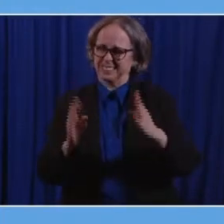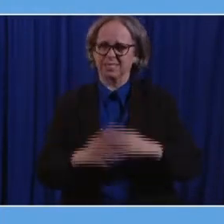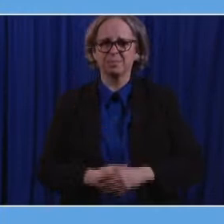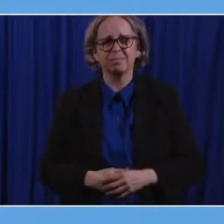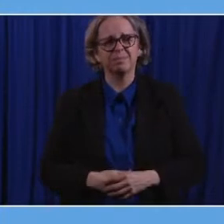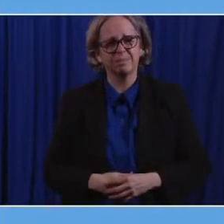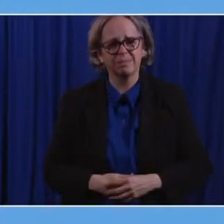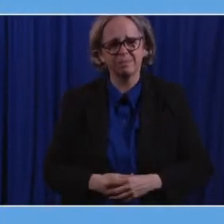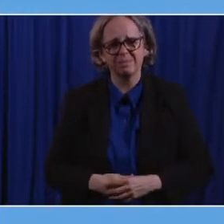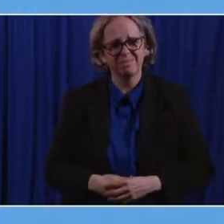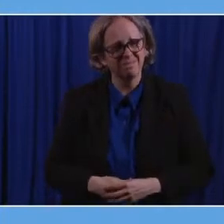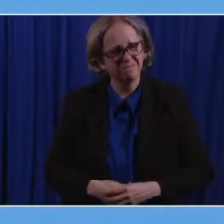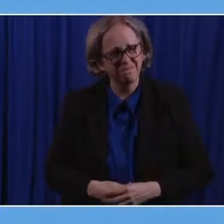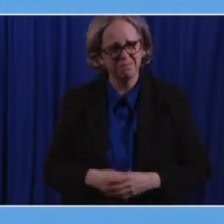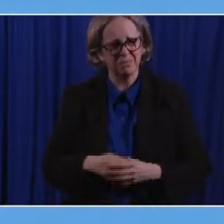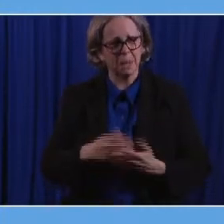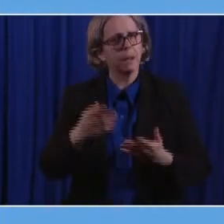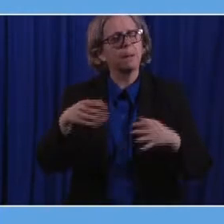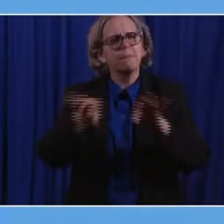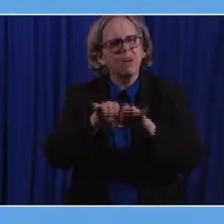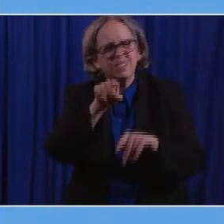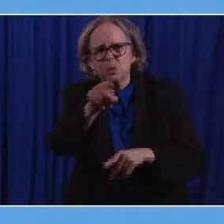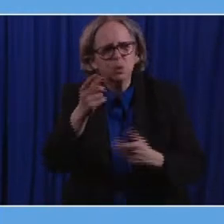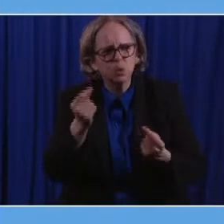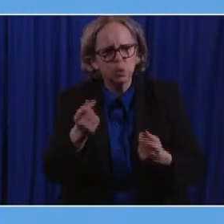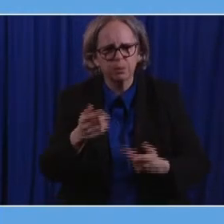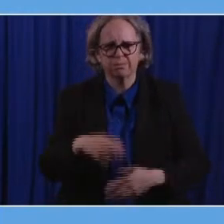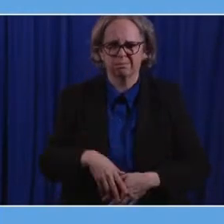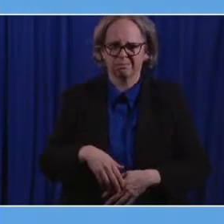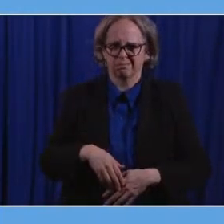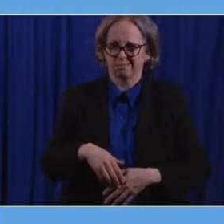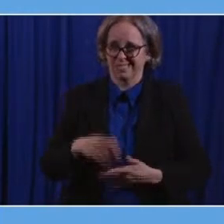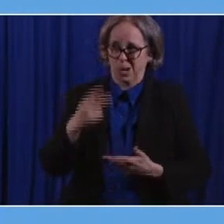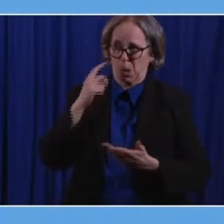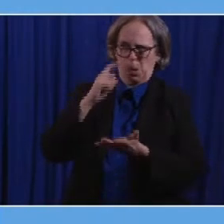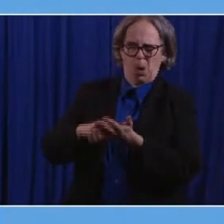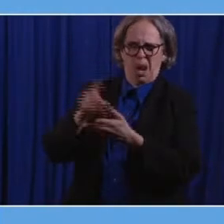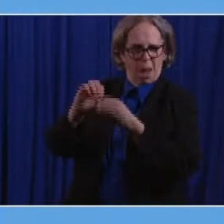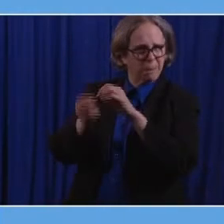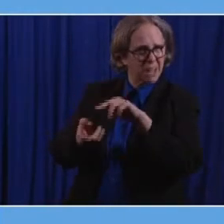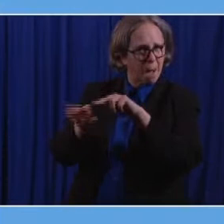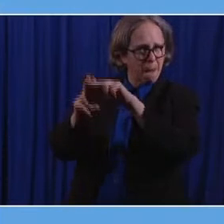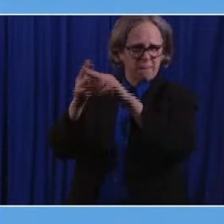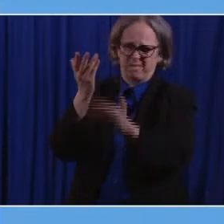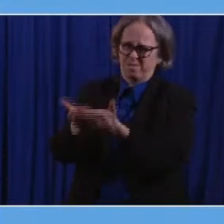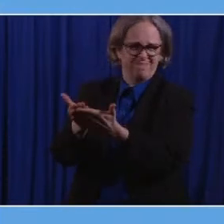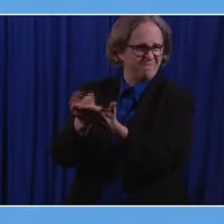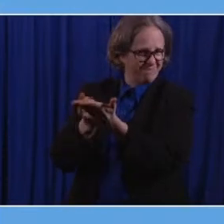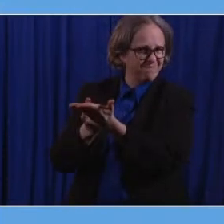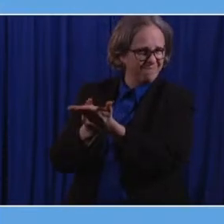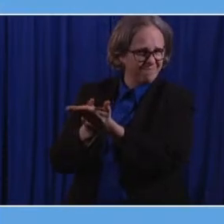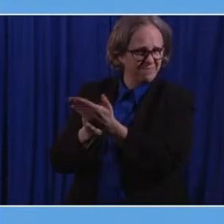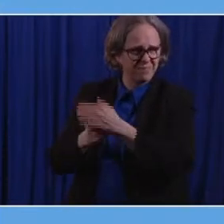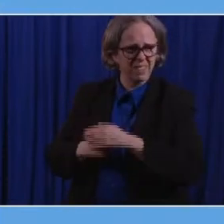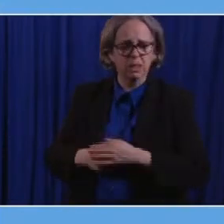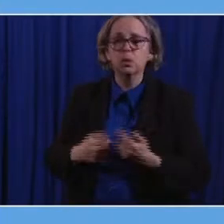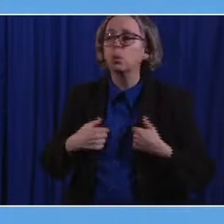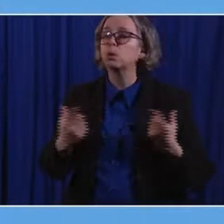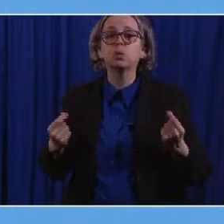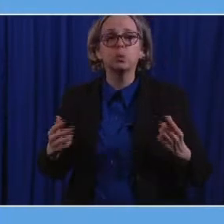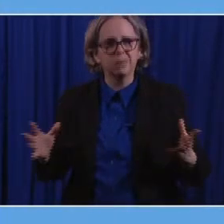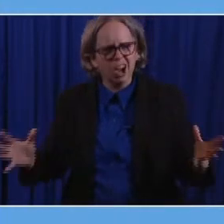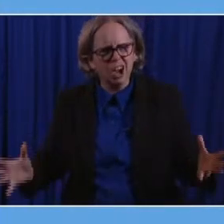been increasing in most part of the state. To get these numbers trending back down again, we're urging Ohioans 16 years of age or older